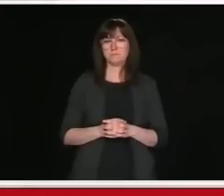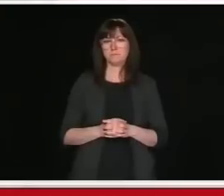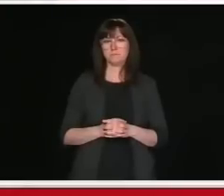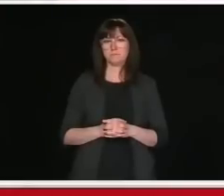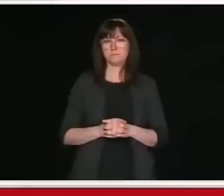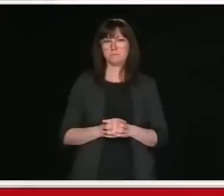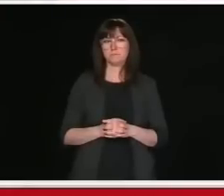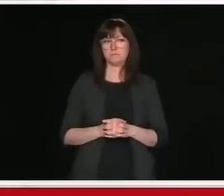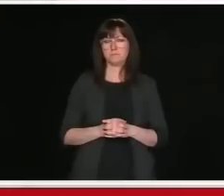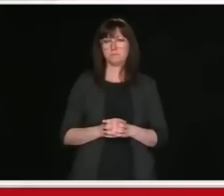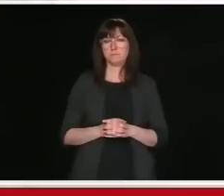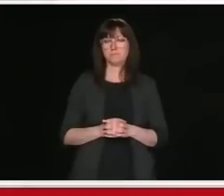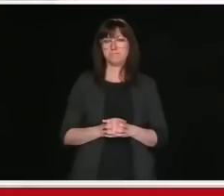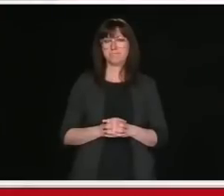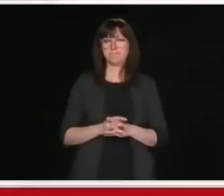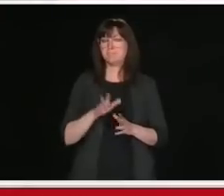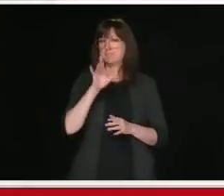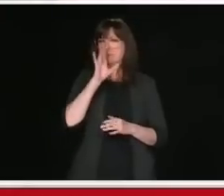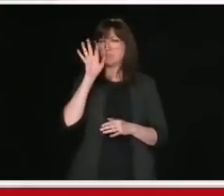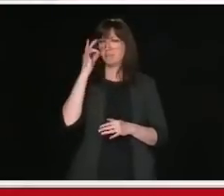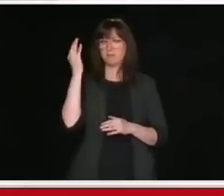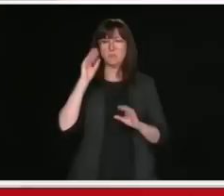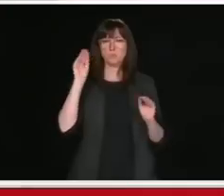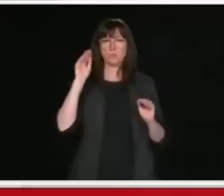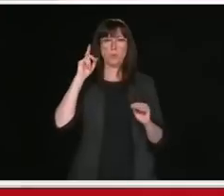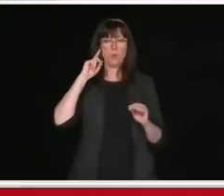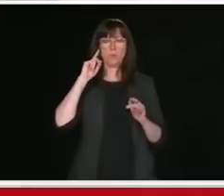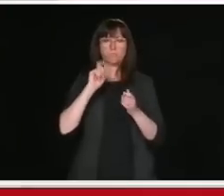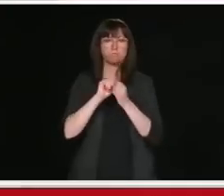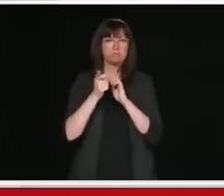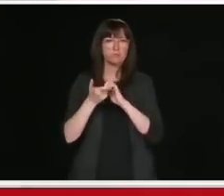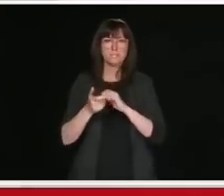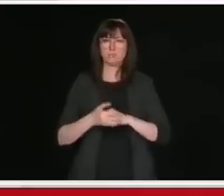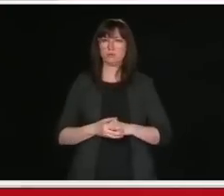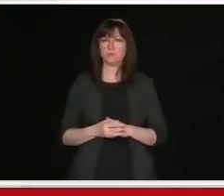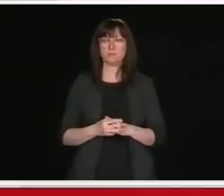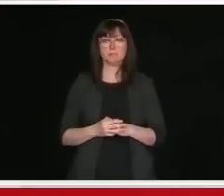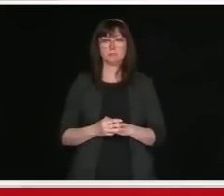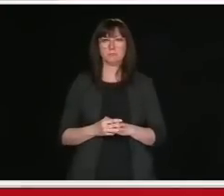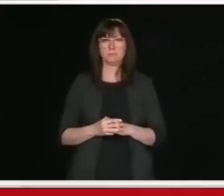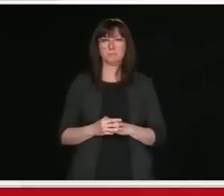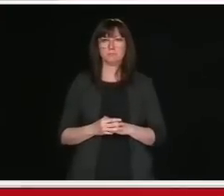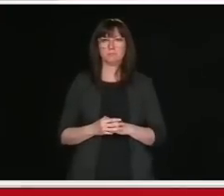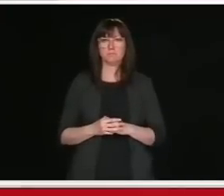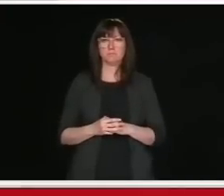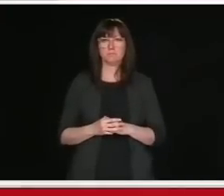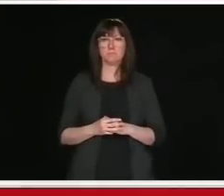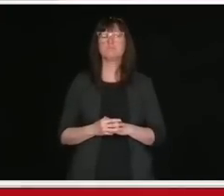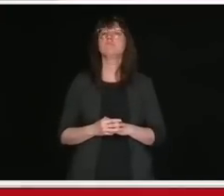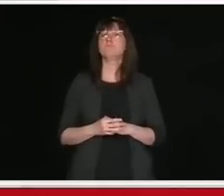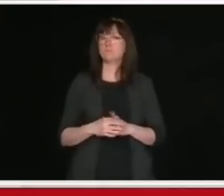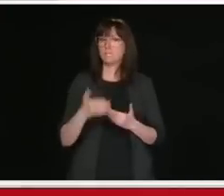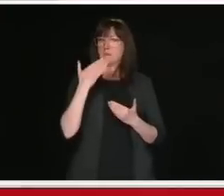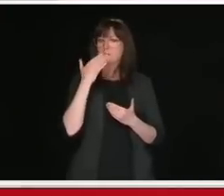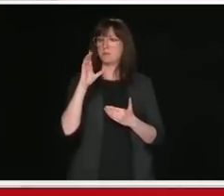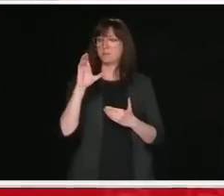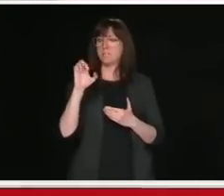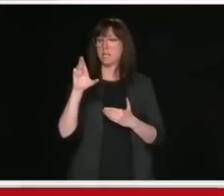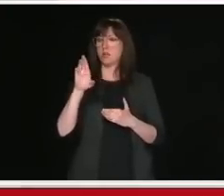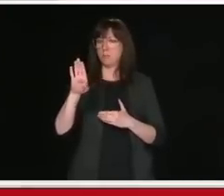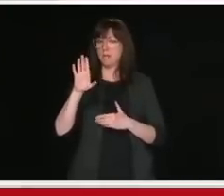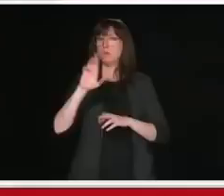you until things get back to normal if you lost your job or your paycheck. I want you to know that we're giving this